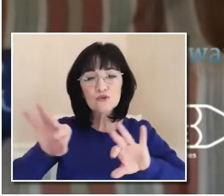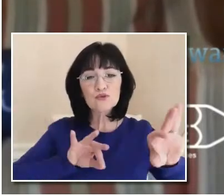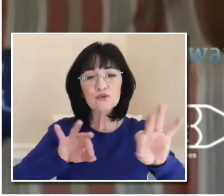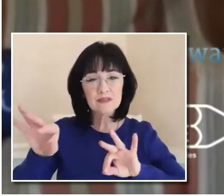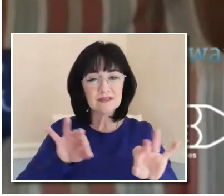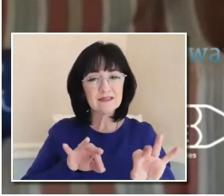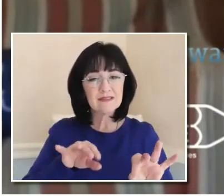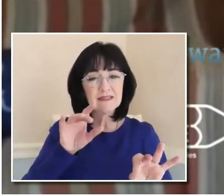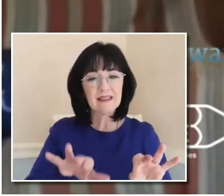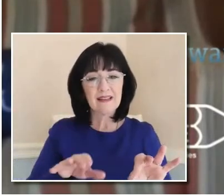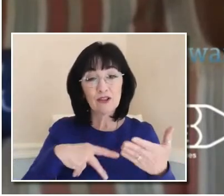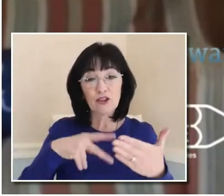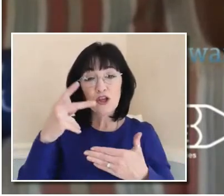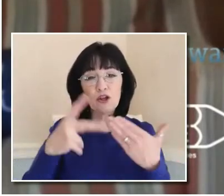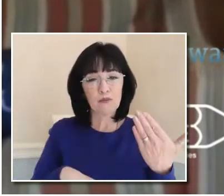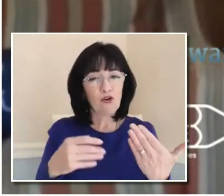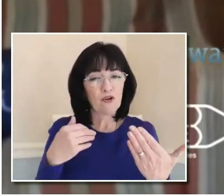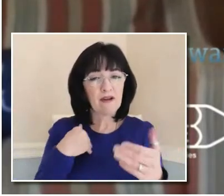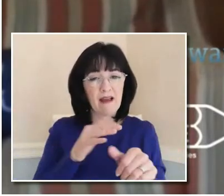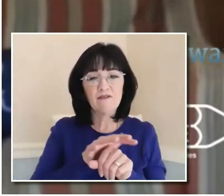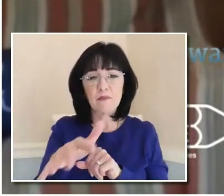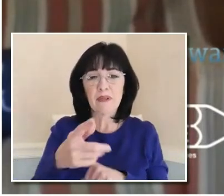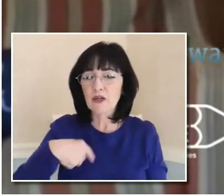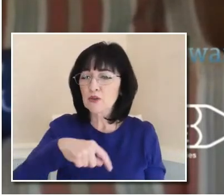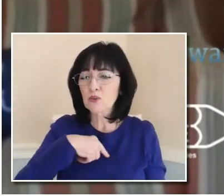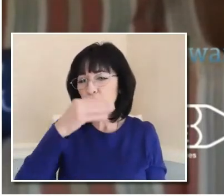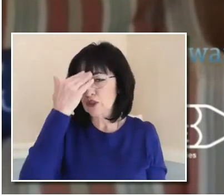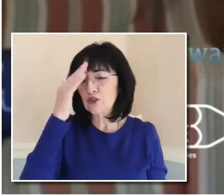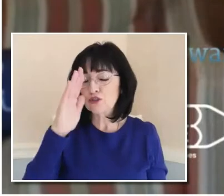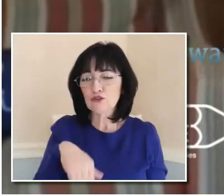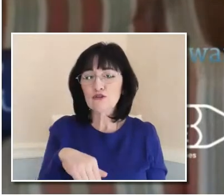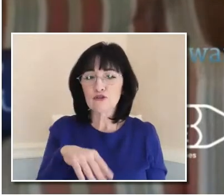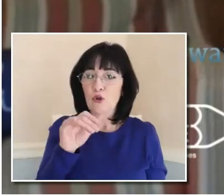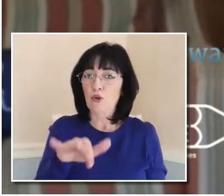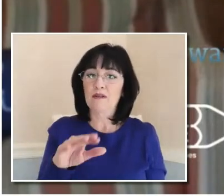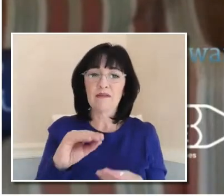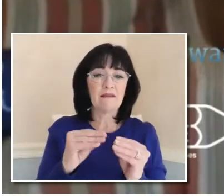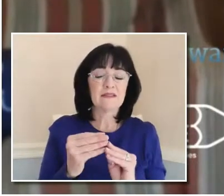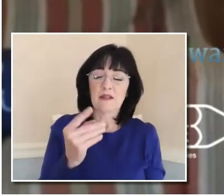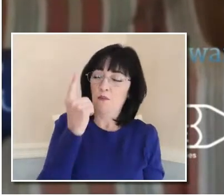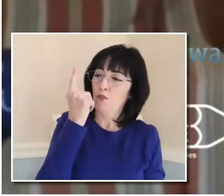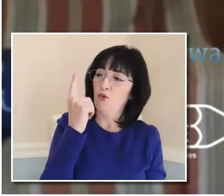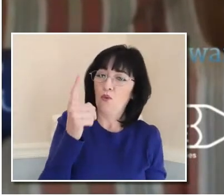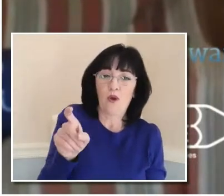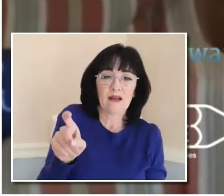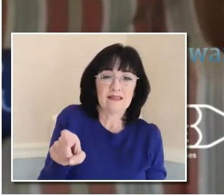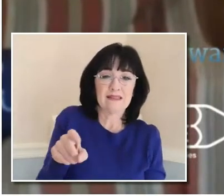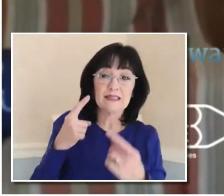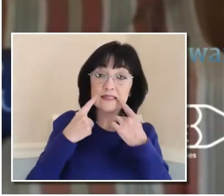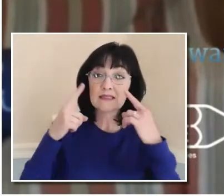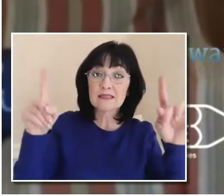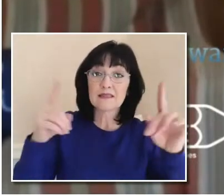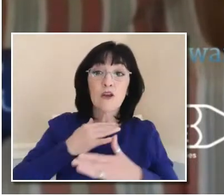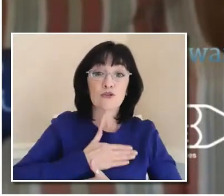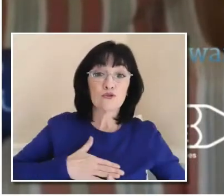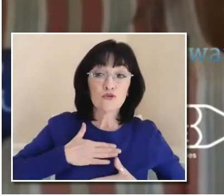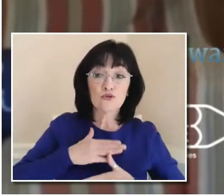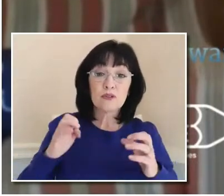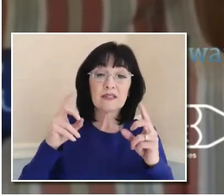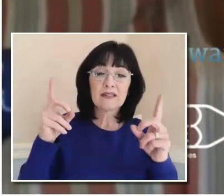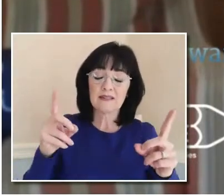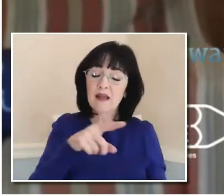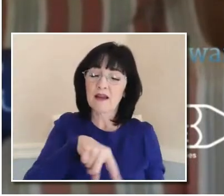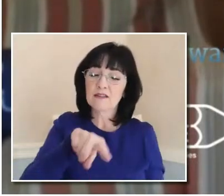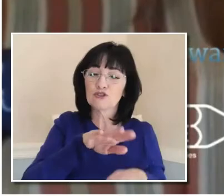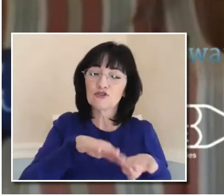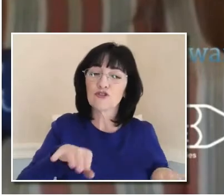of choice and options. And we all know as educators, that's like the number one driver of success and joy in education is when kids have choice in